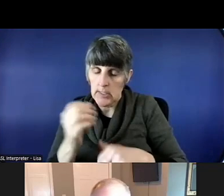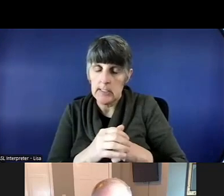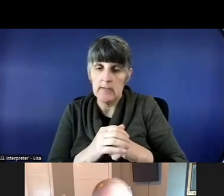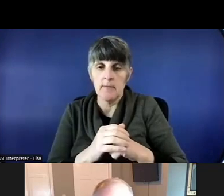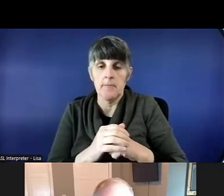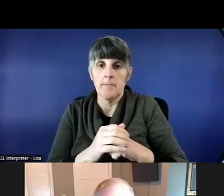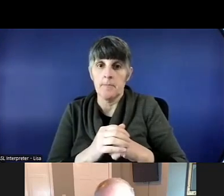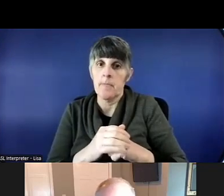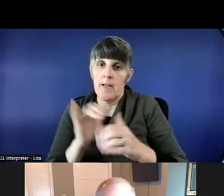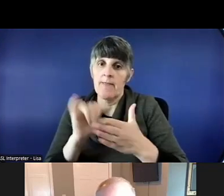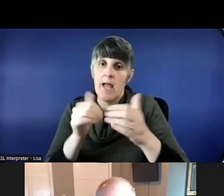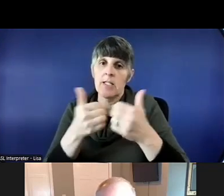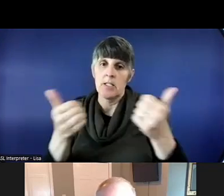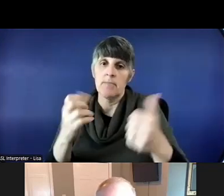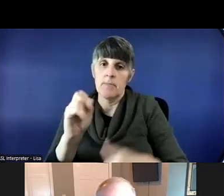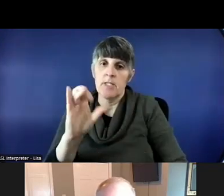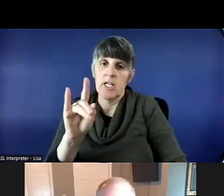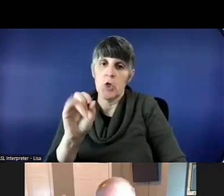it's seclusion.